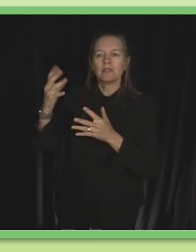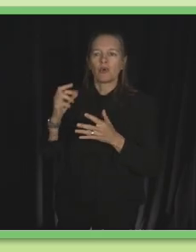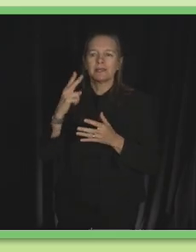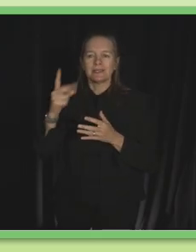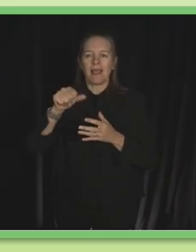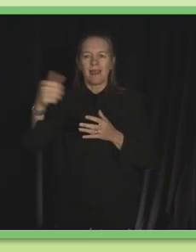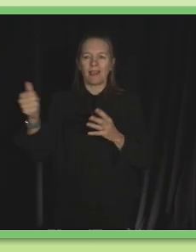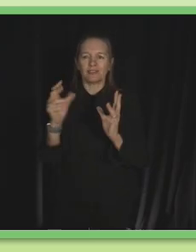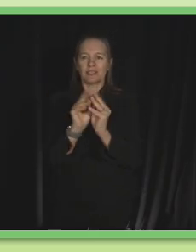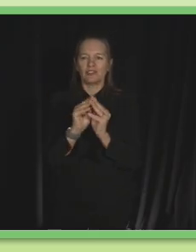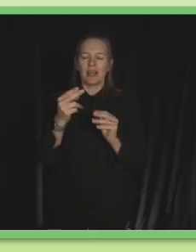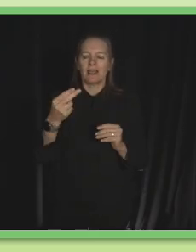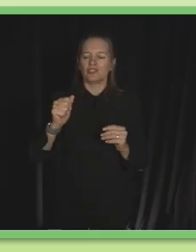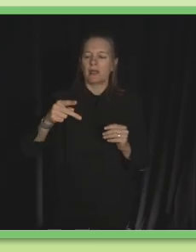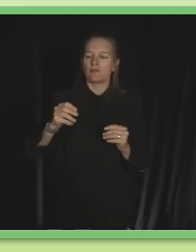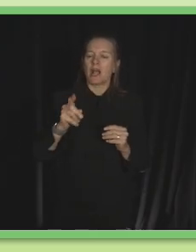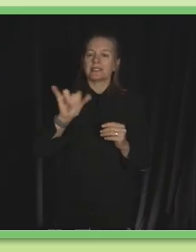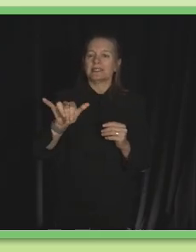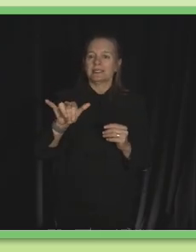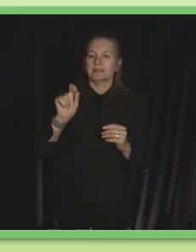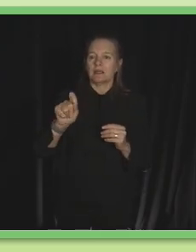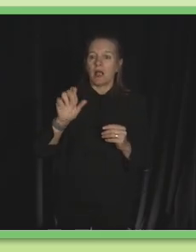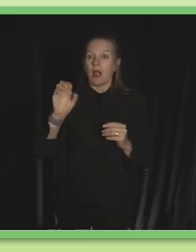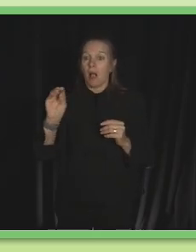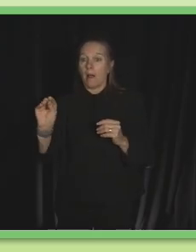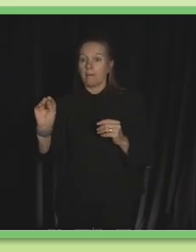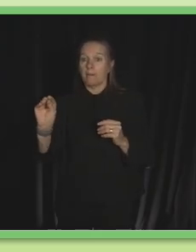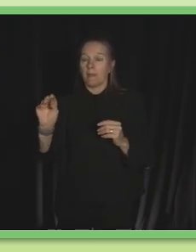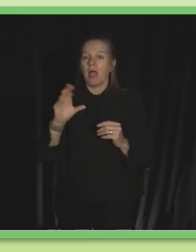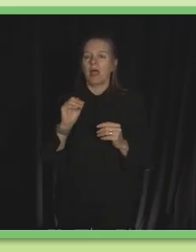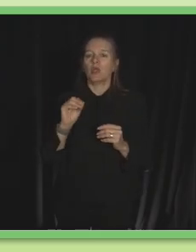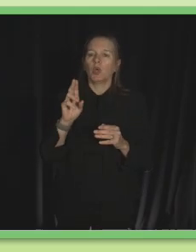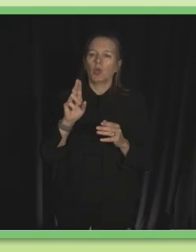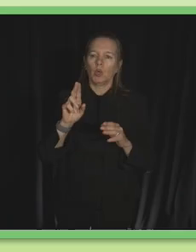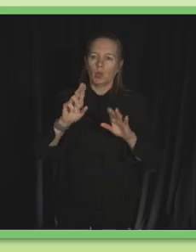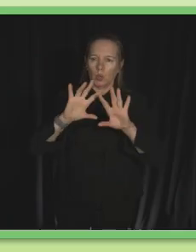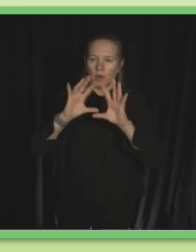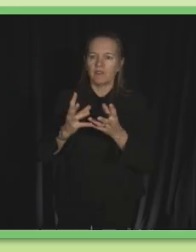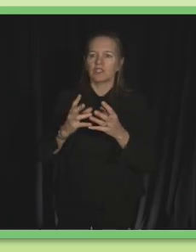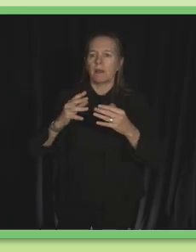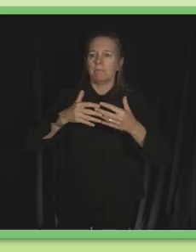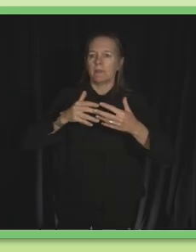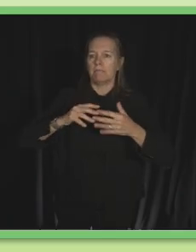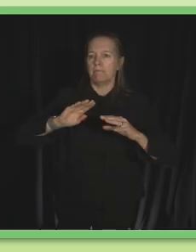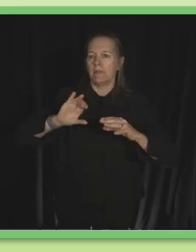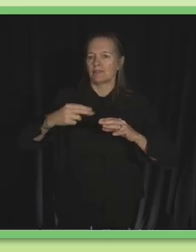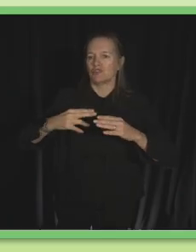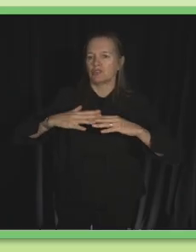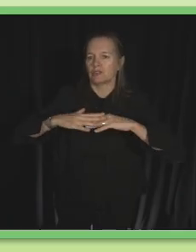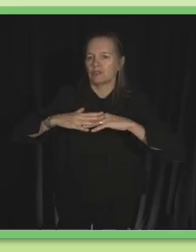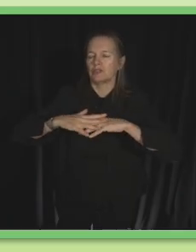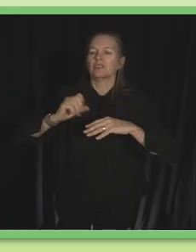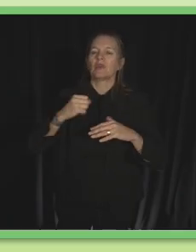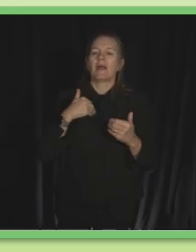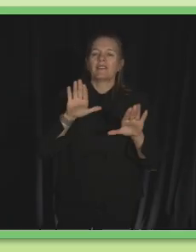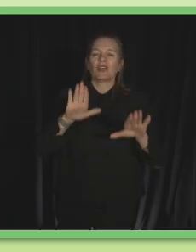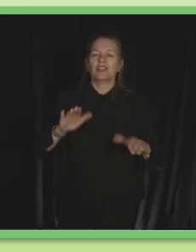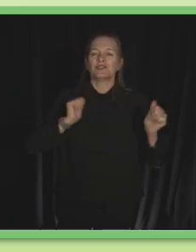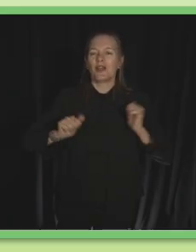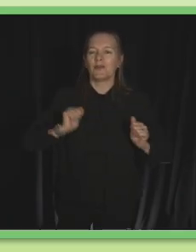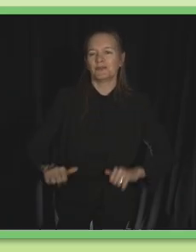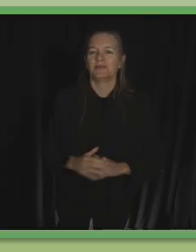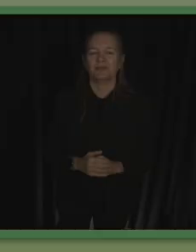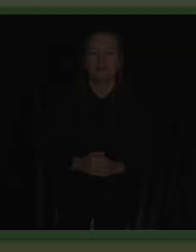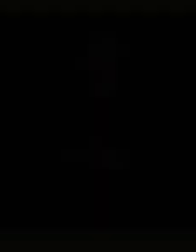on haproxy.com, or HAProxy and the universal mesh connect every single service, app, and cloud. Thank you so much. Have a great show.